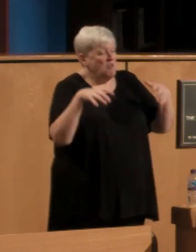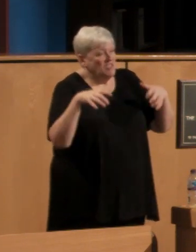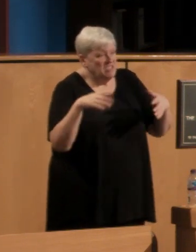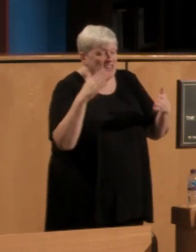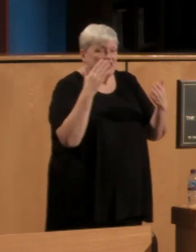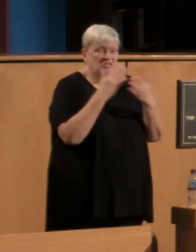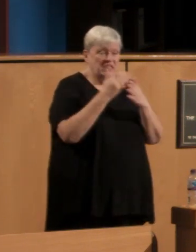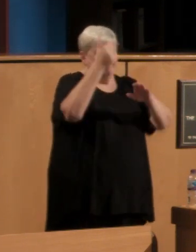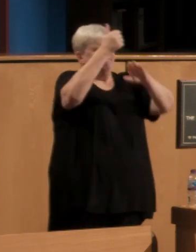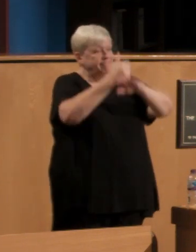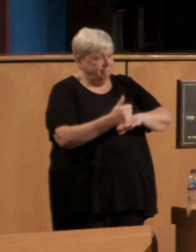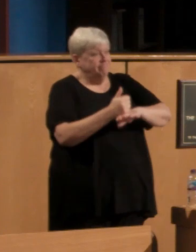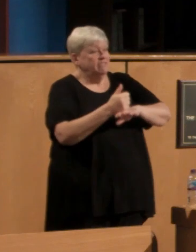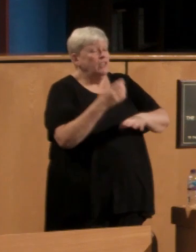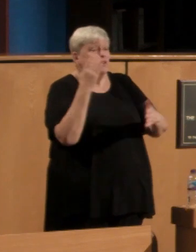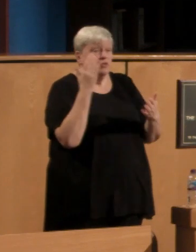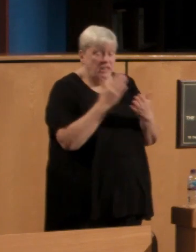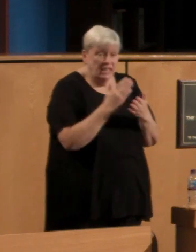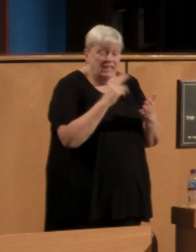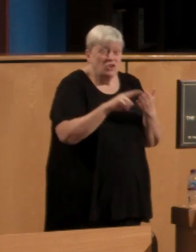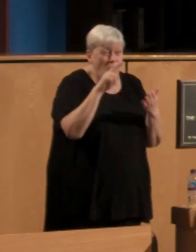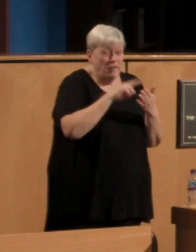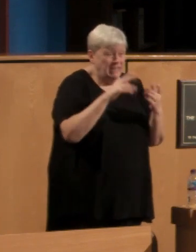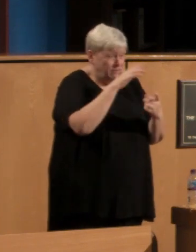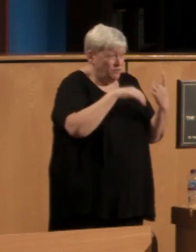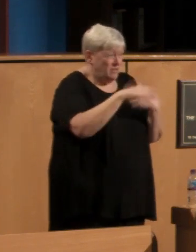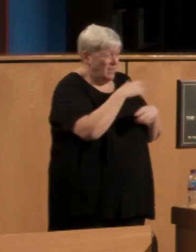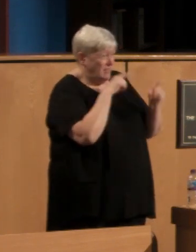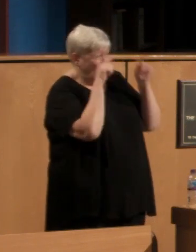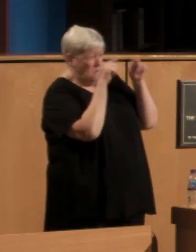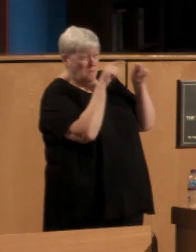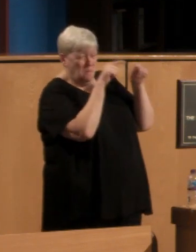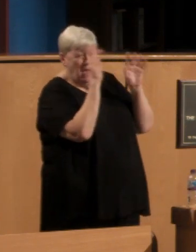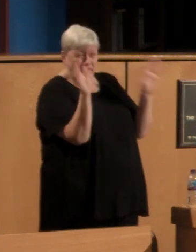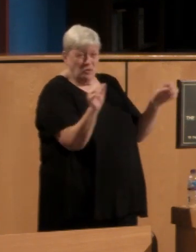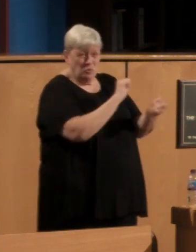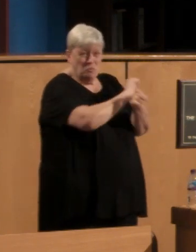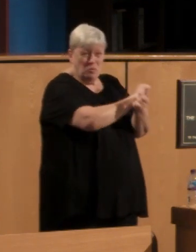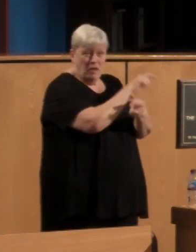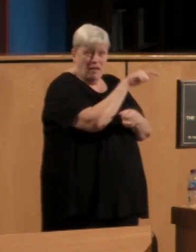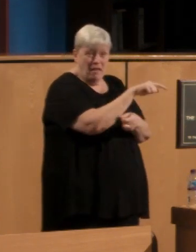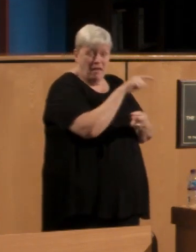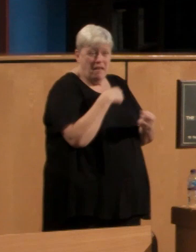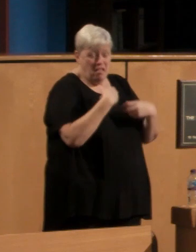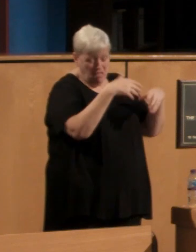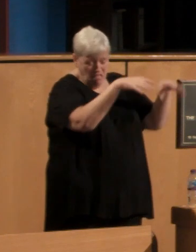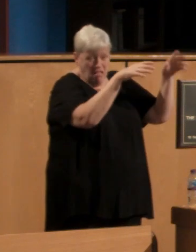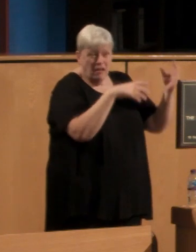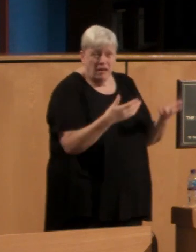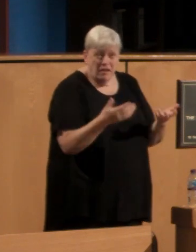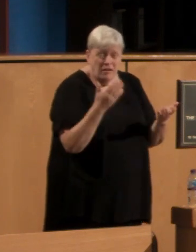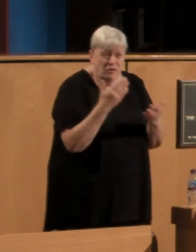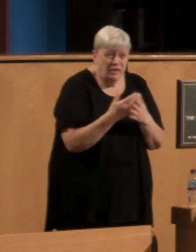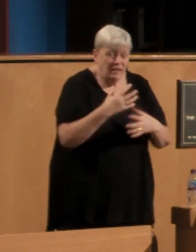well-established boundaries. Normative society tells us monsters must be contained. Boundary rupture causes fear, panic,